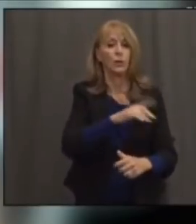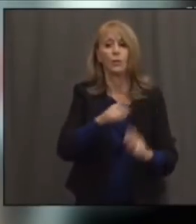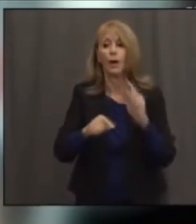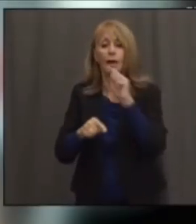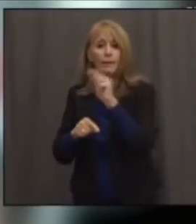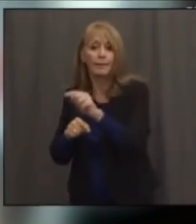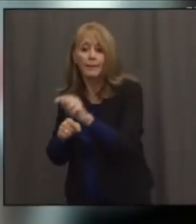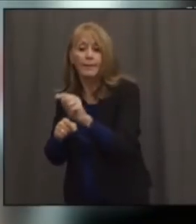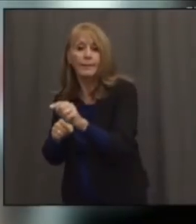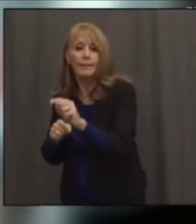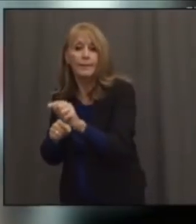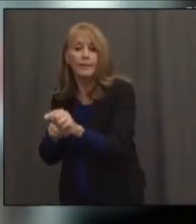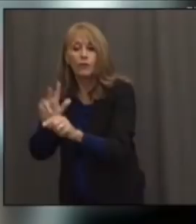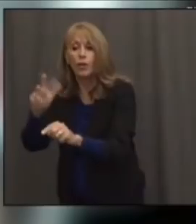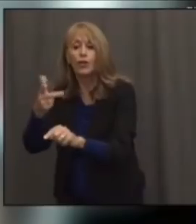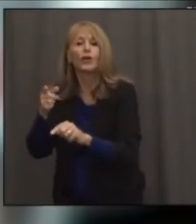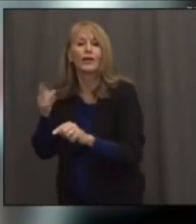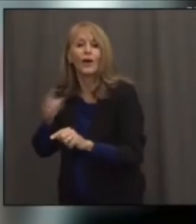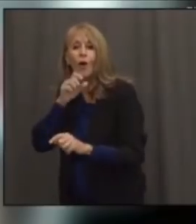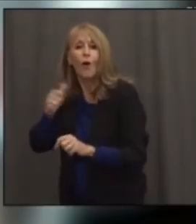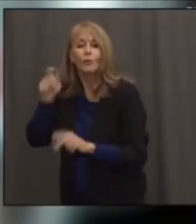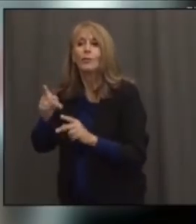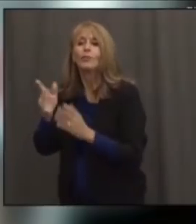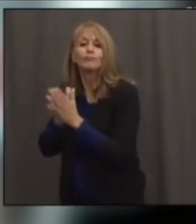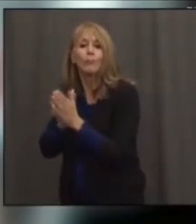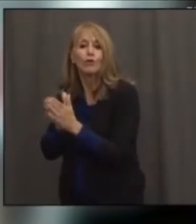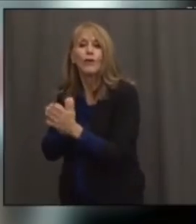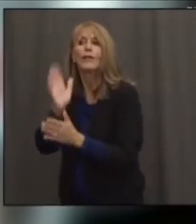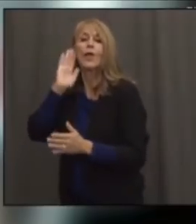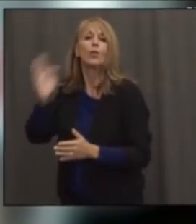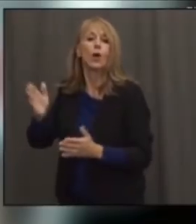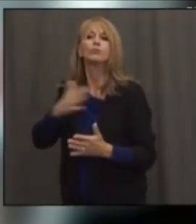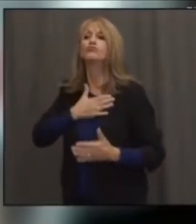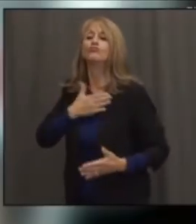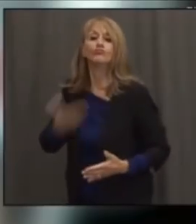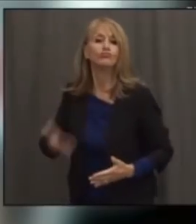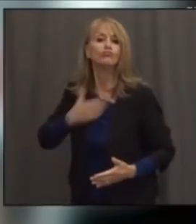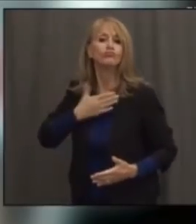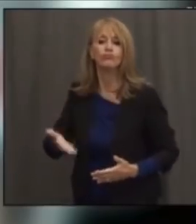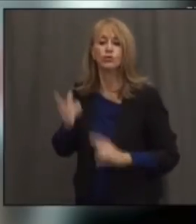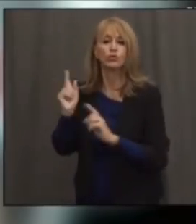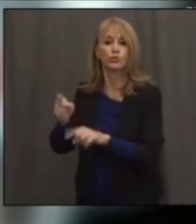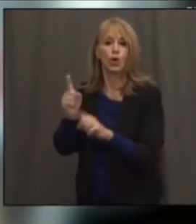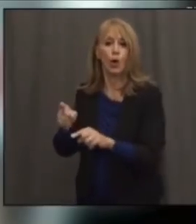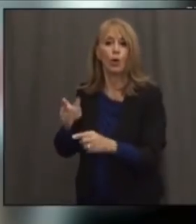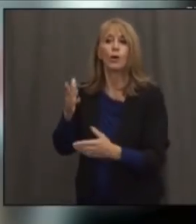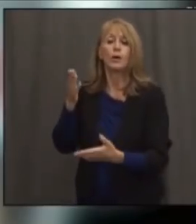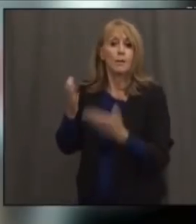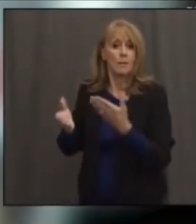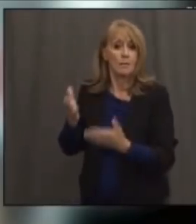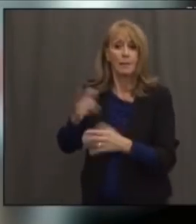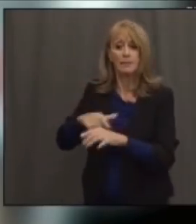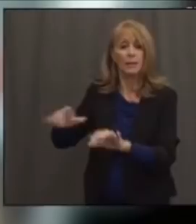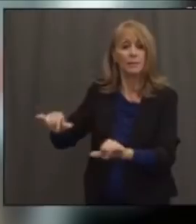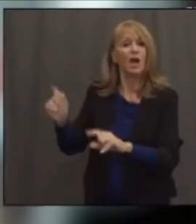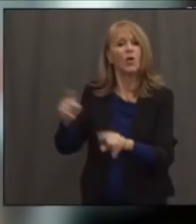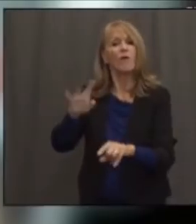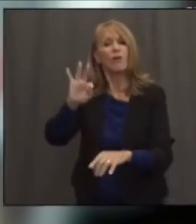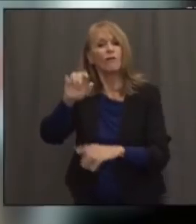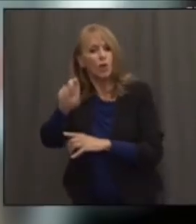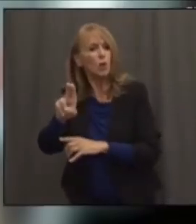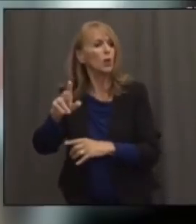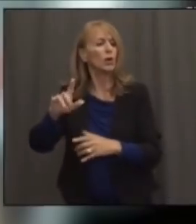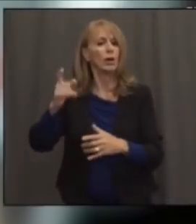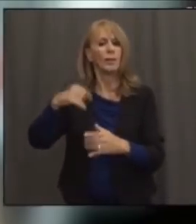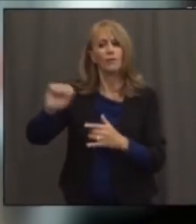that's also going to be the most motivated to get the boosters. And it's going to be a population that's probably coming in for other healthcare. So we're going to have